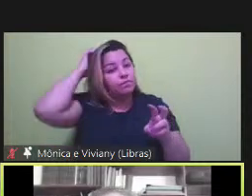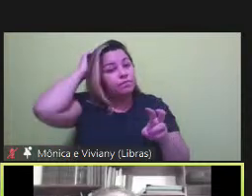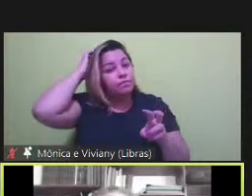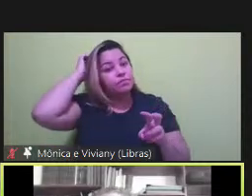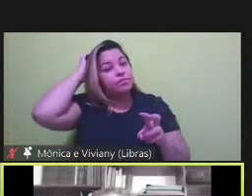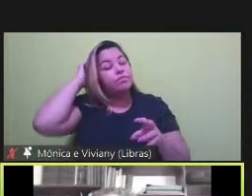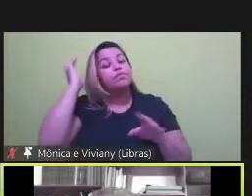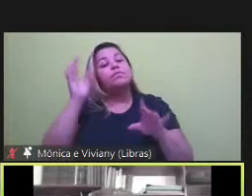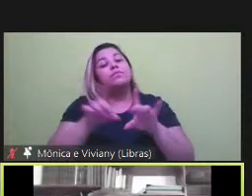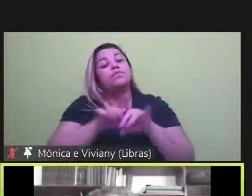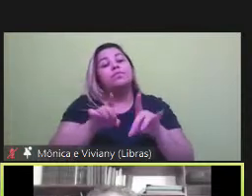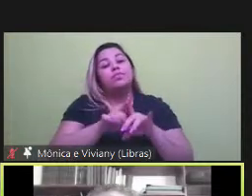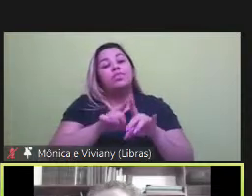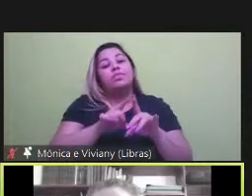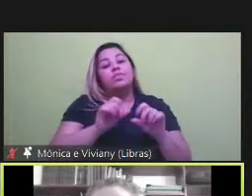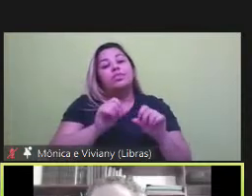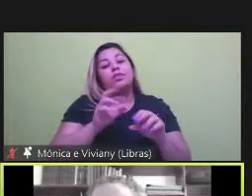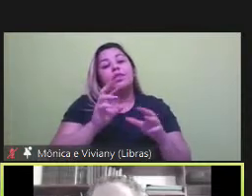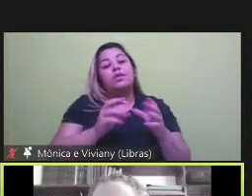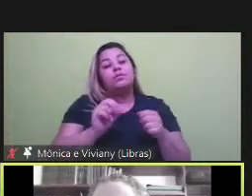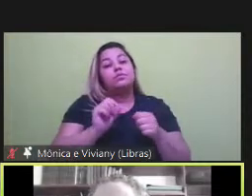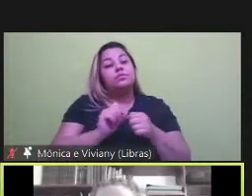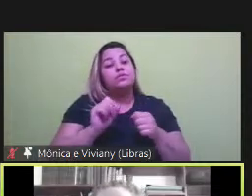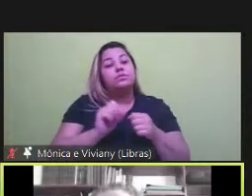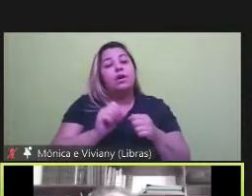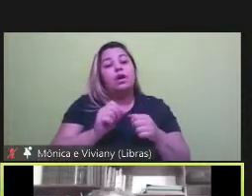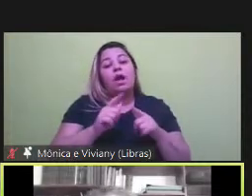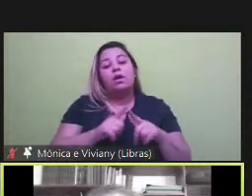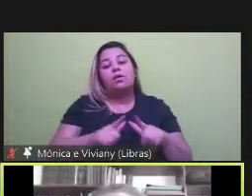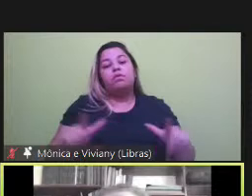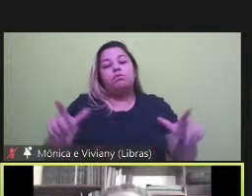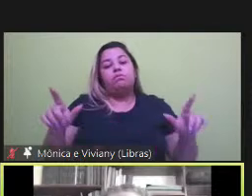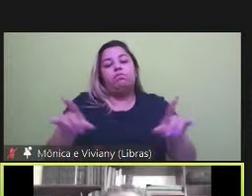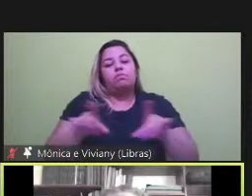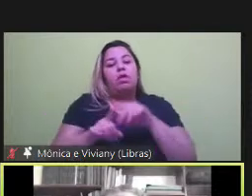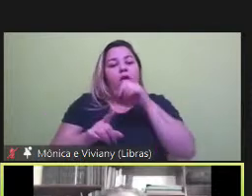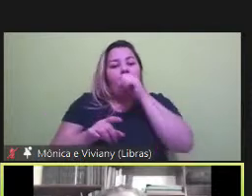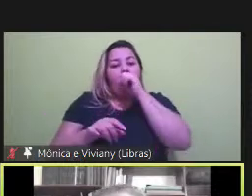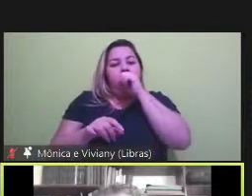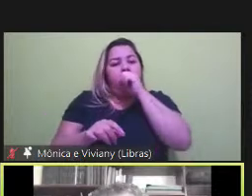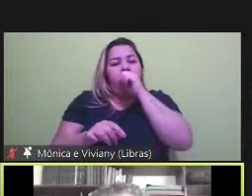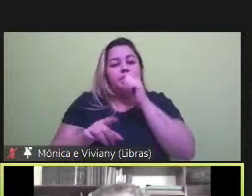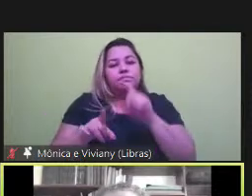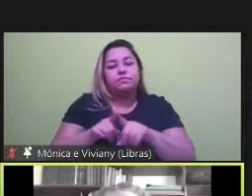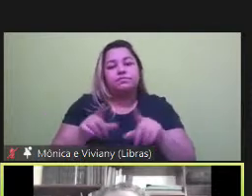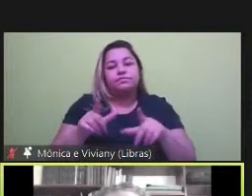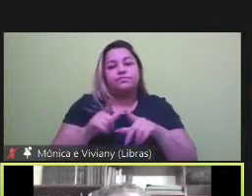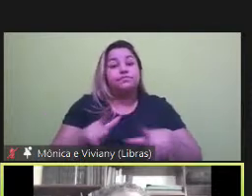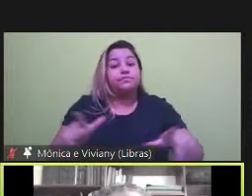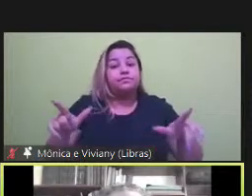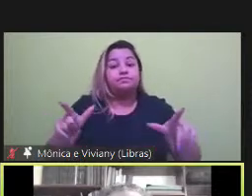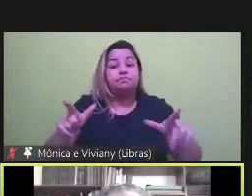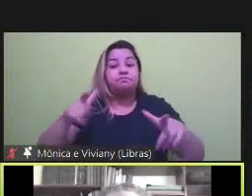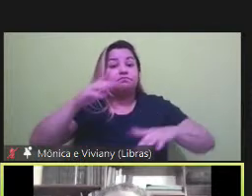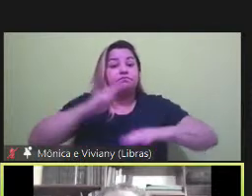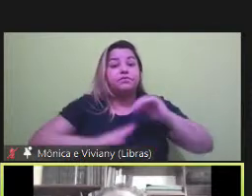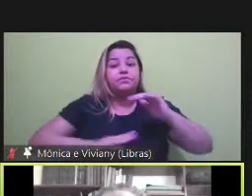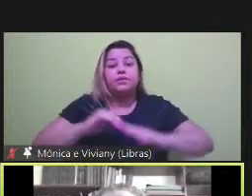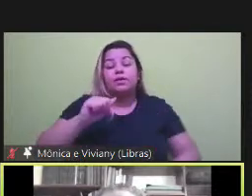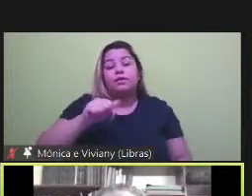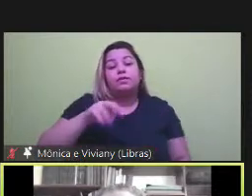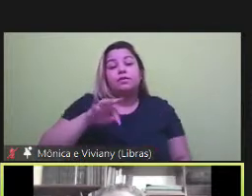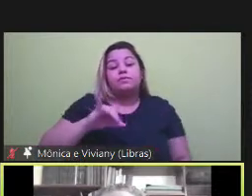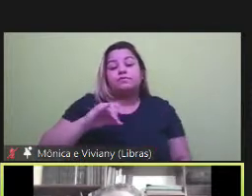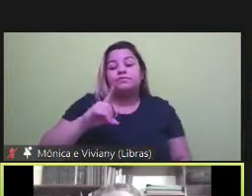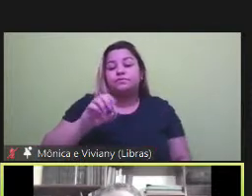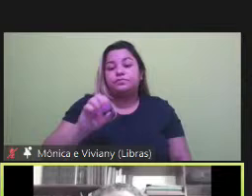to take place. You know that it's a very big program, and there are many different resources and that are available